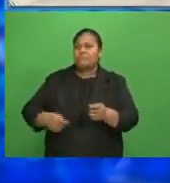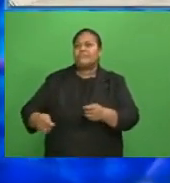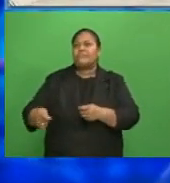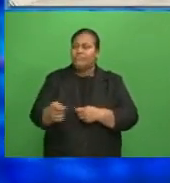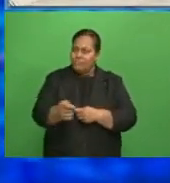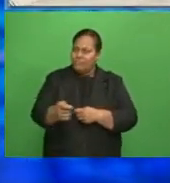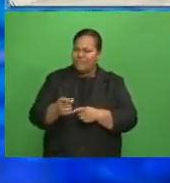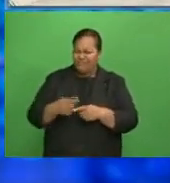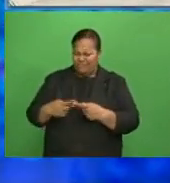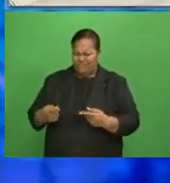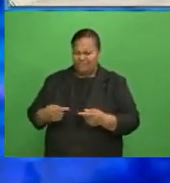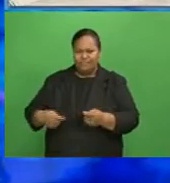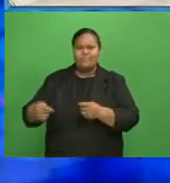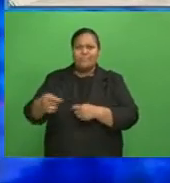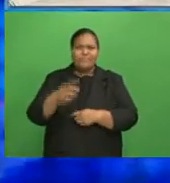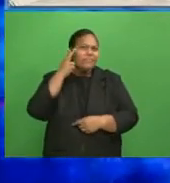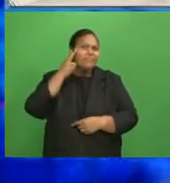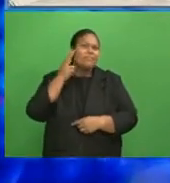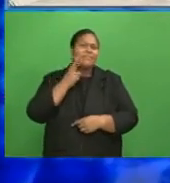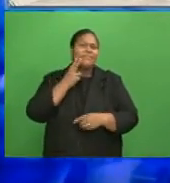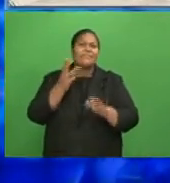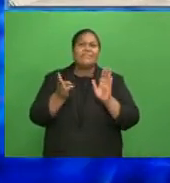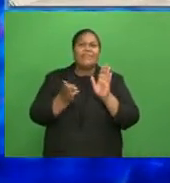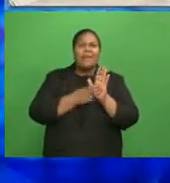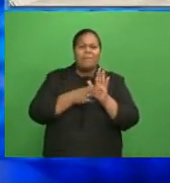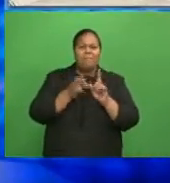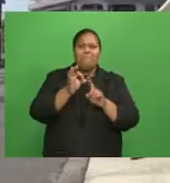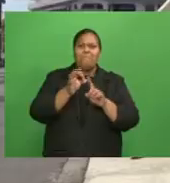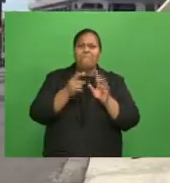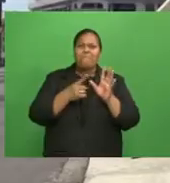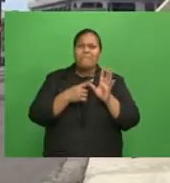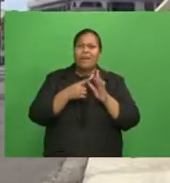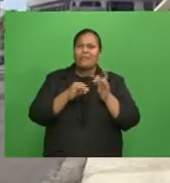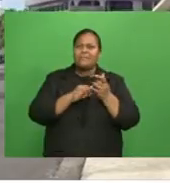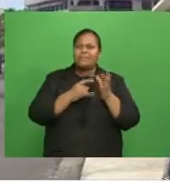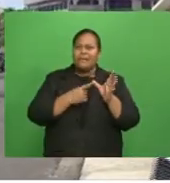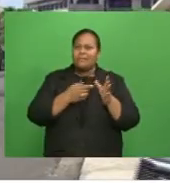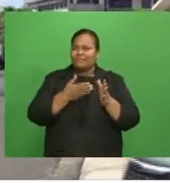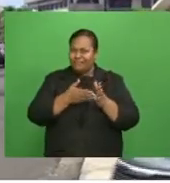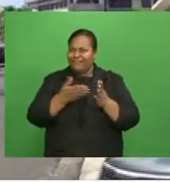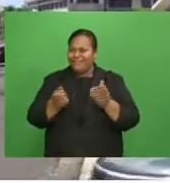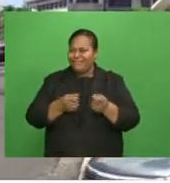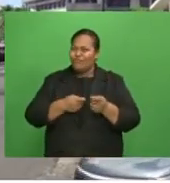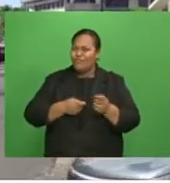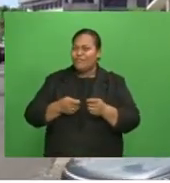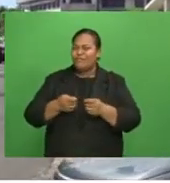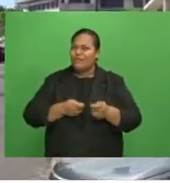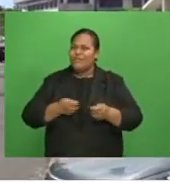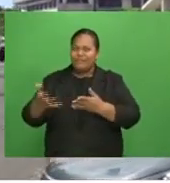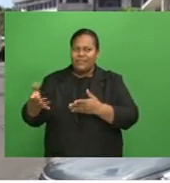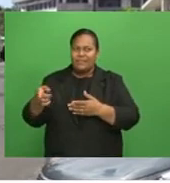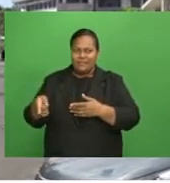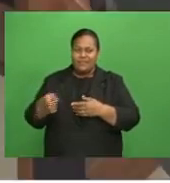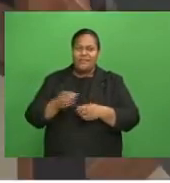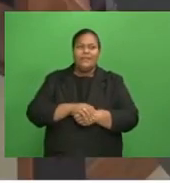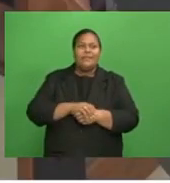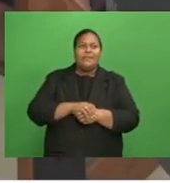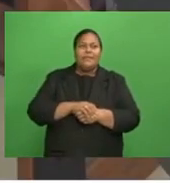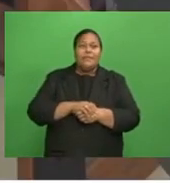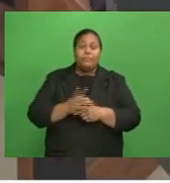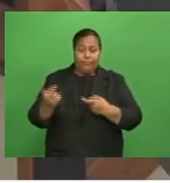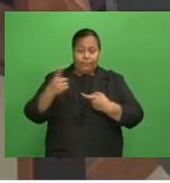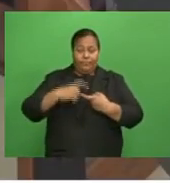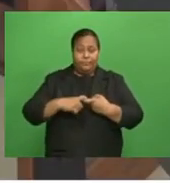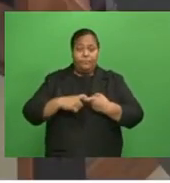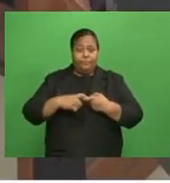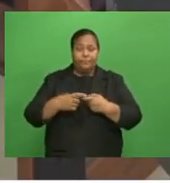their customers through Vodafone's M-Pesa mobile platform. Weta Coffee is a new business to join the platform. The use of electronic payment